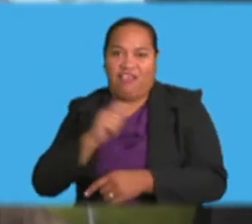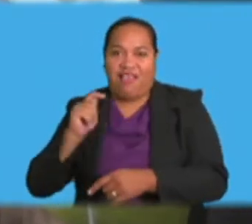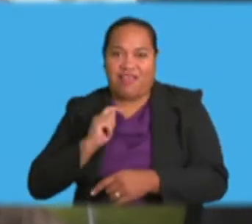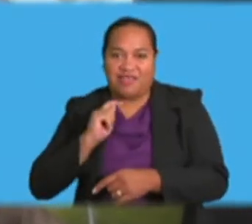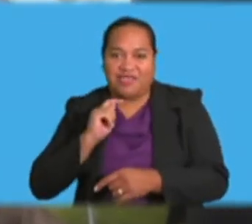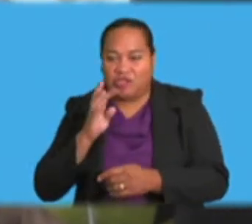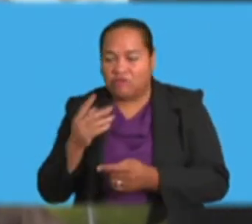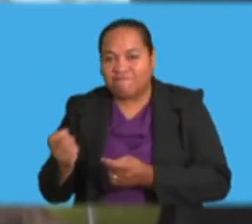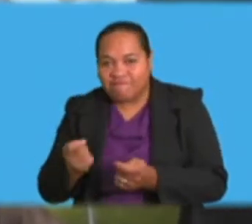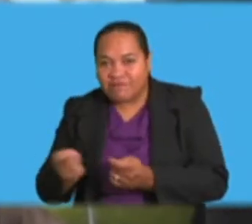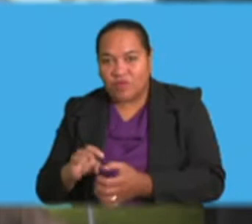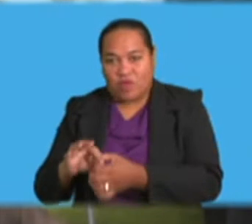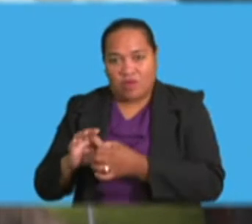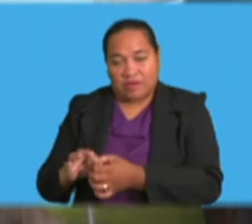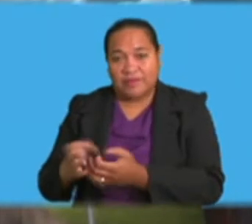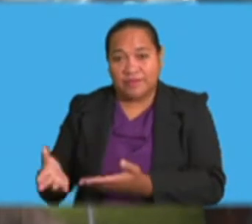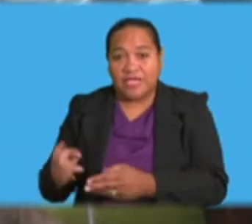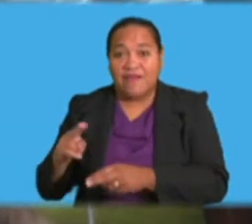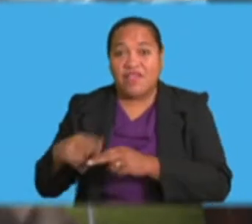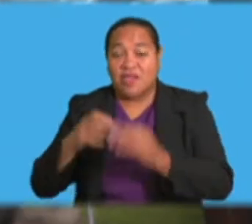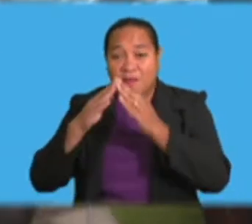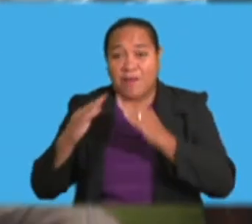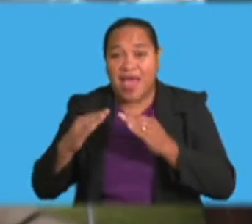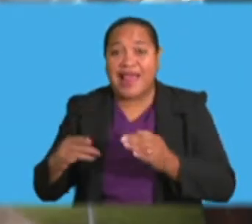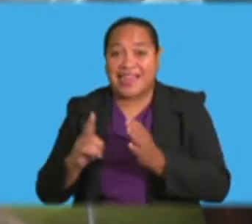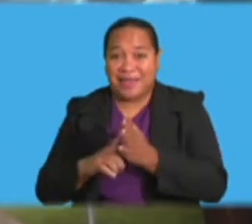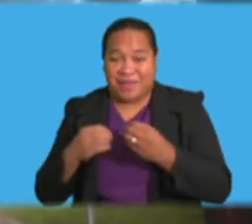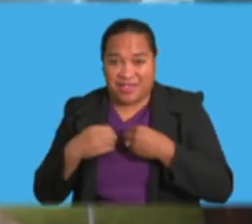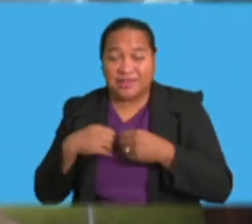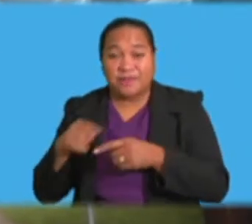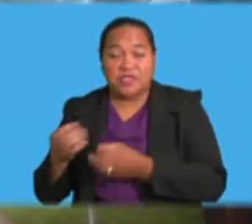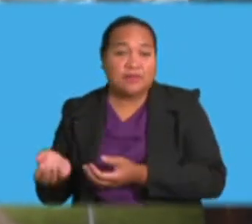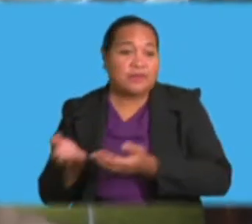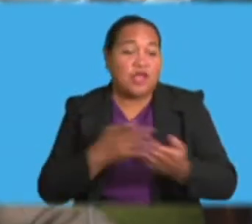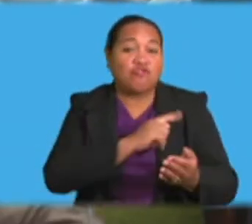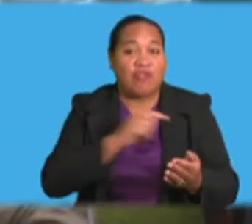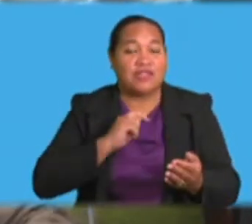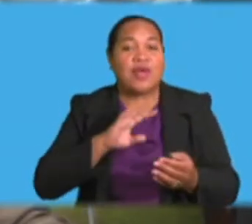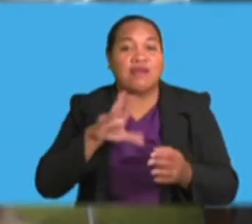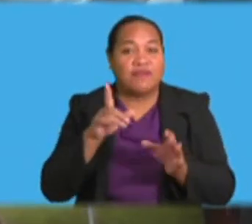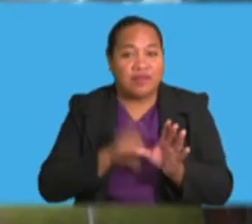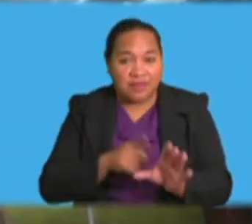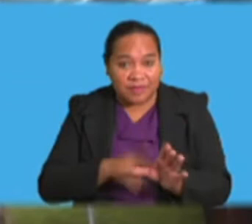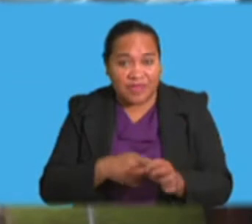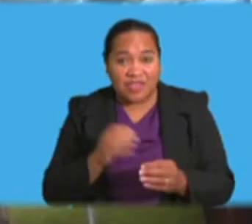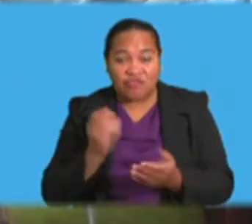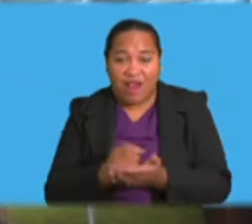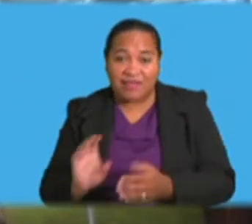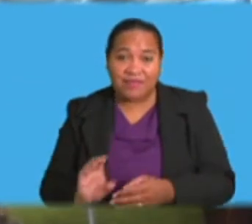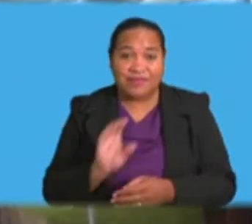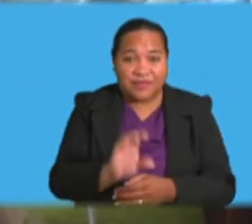Fiji Pine Limited. Fiji Pine Limited, Madam Speaker, provides Fiji Pine Trust with an annual grant of $300,000